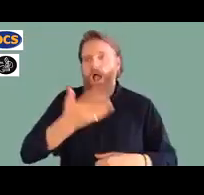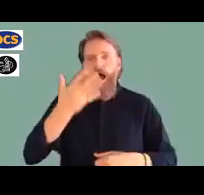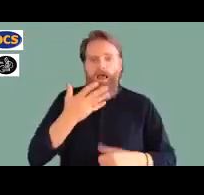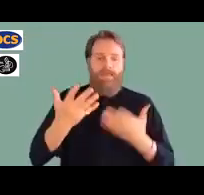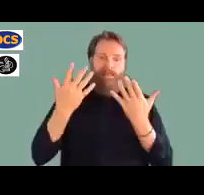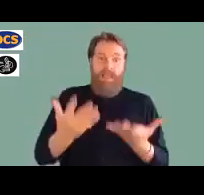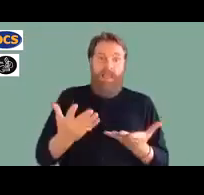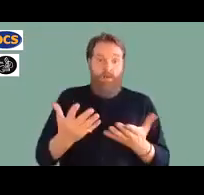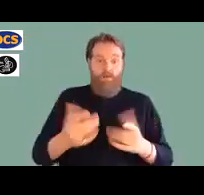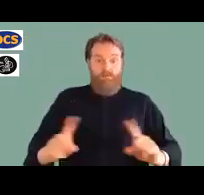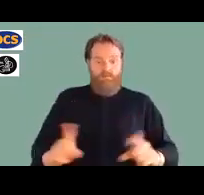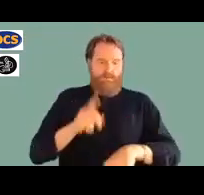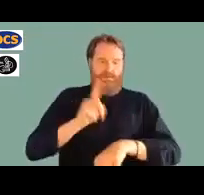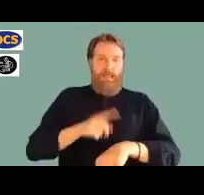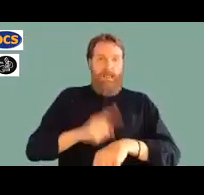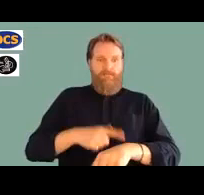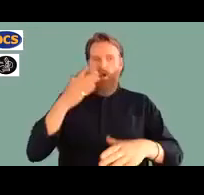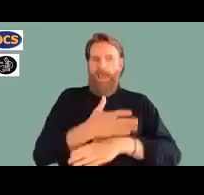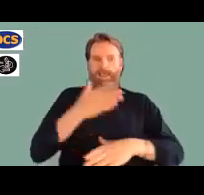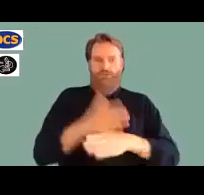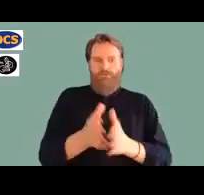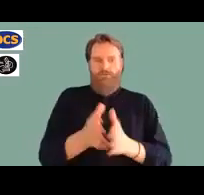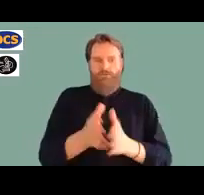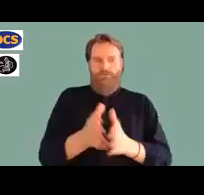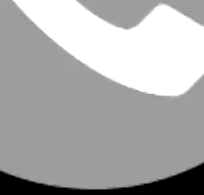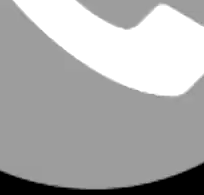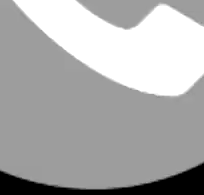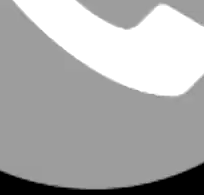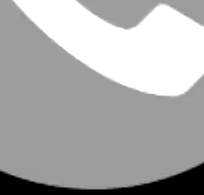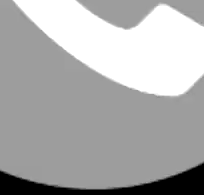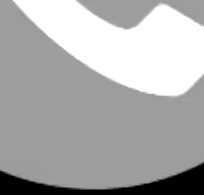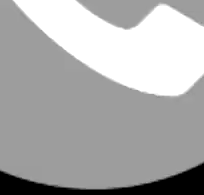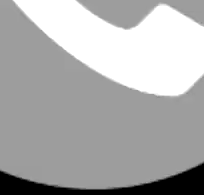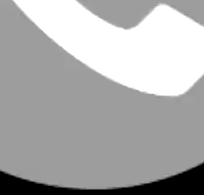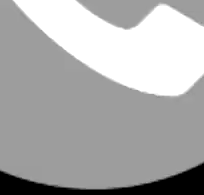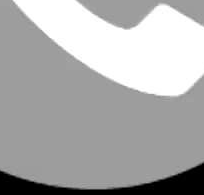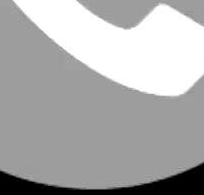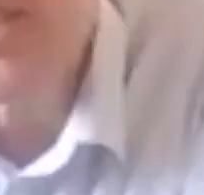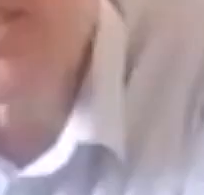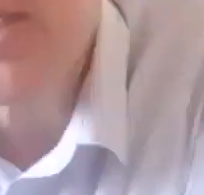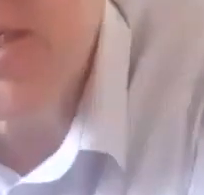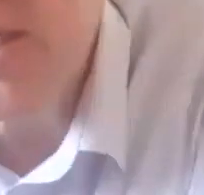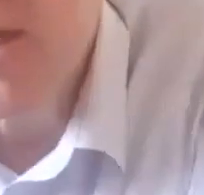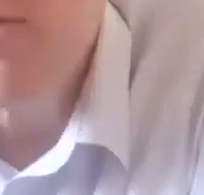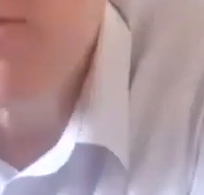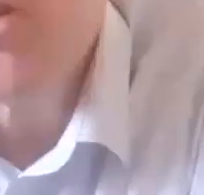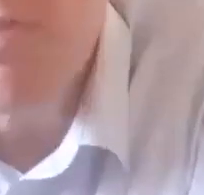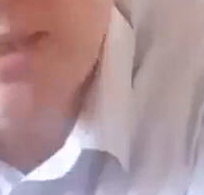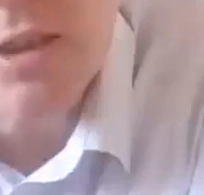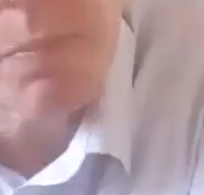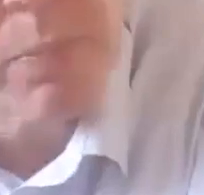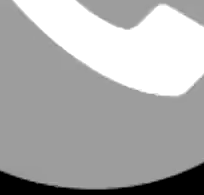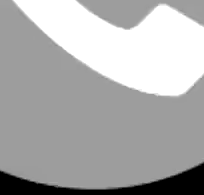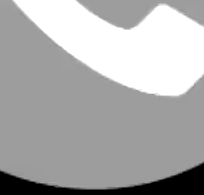for action, and that action needed to be very swift in the civil service, and that action needed to be seen to matter